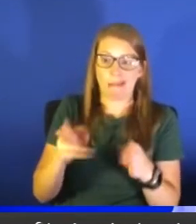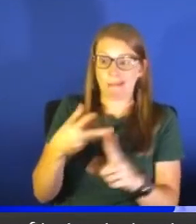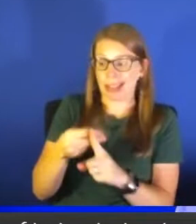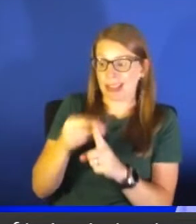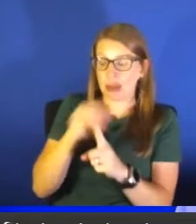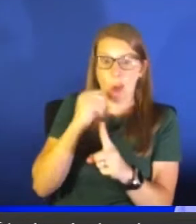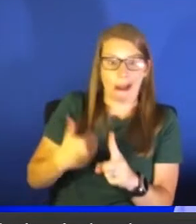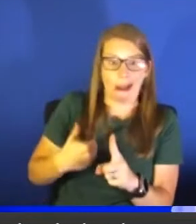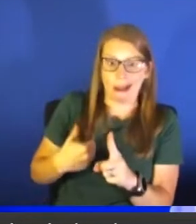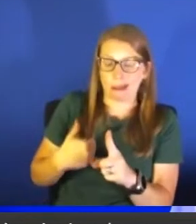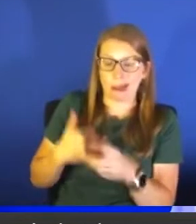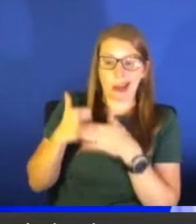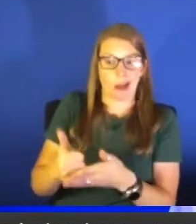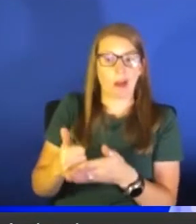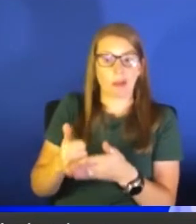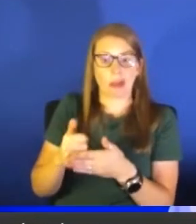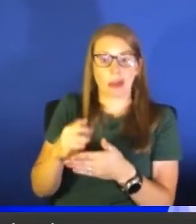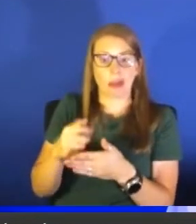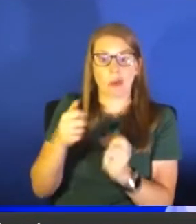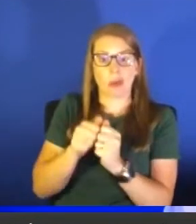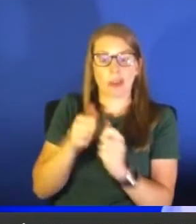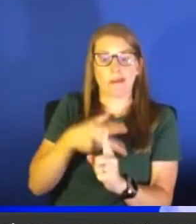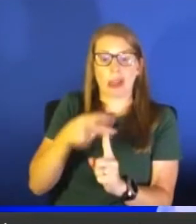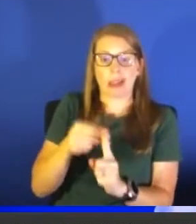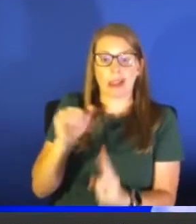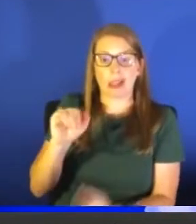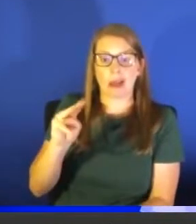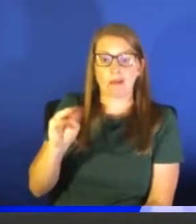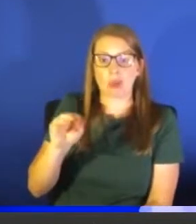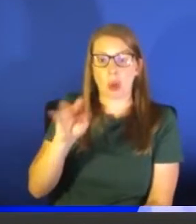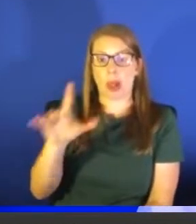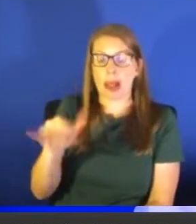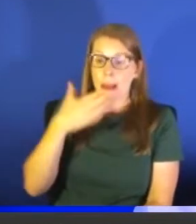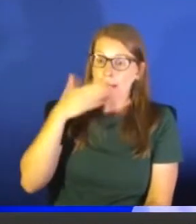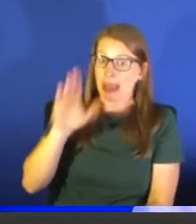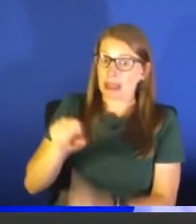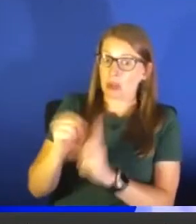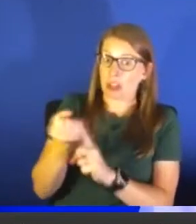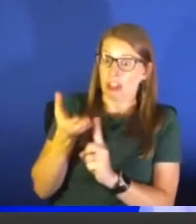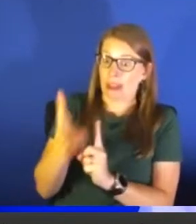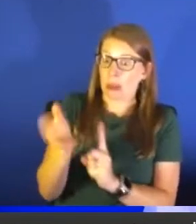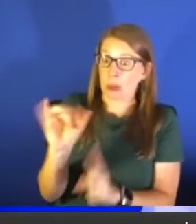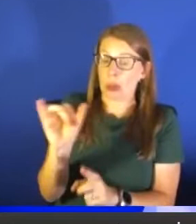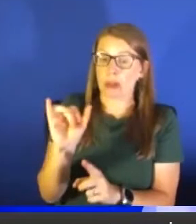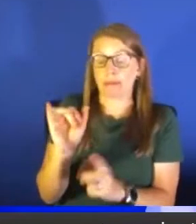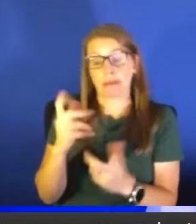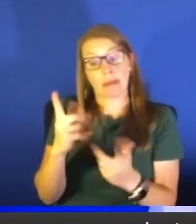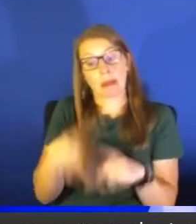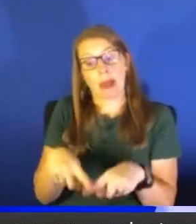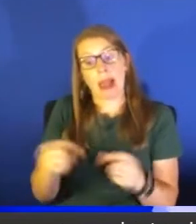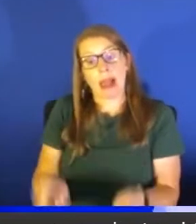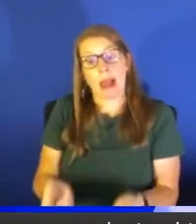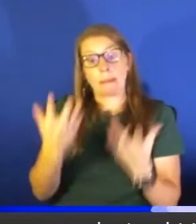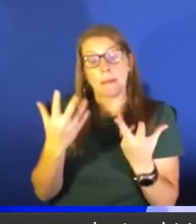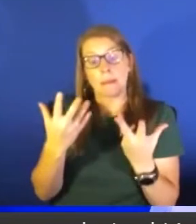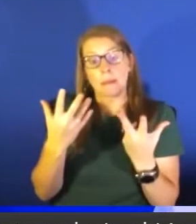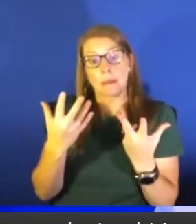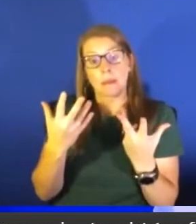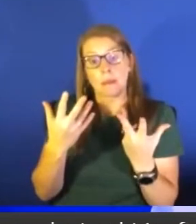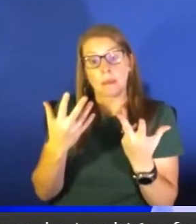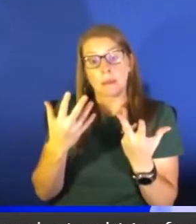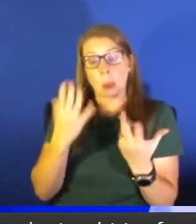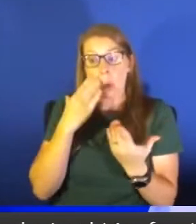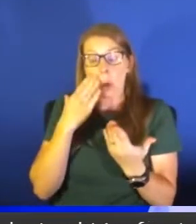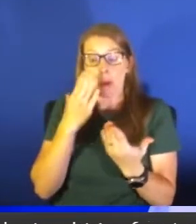that vaccine immunity as well. It could be a very bad situation there. And it's also a matter of how much are we really getting to know and understand, because we